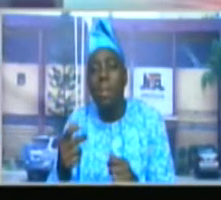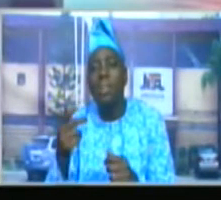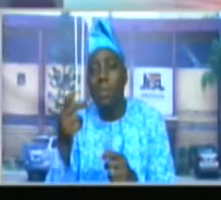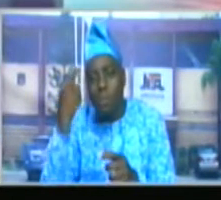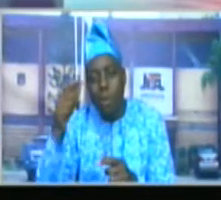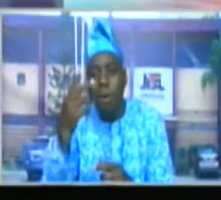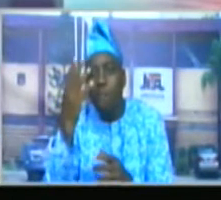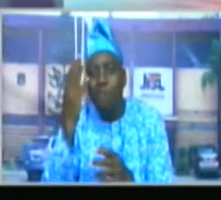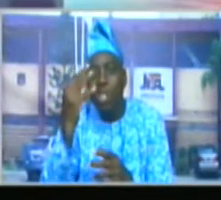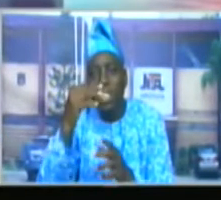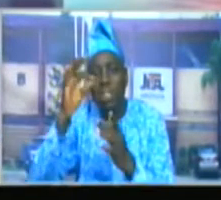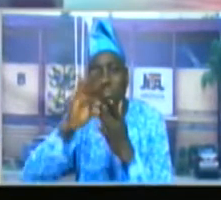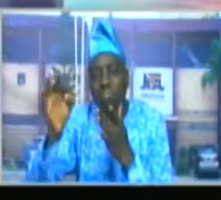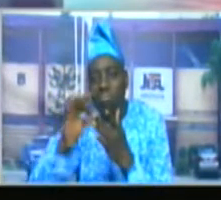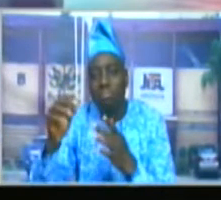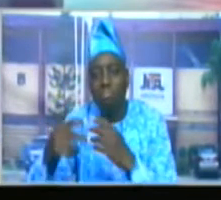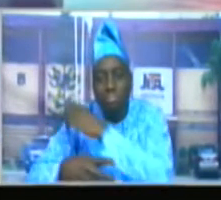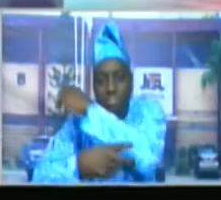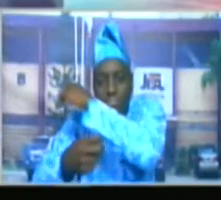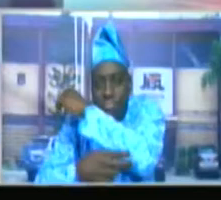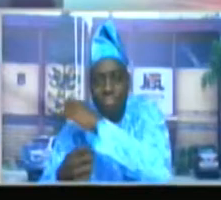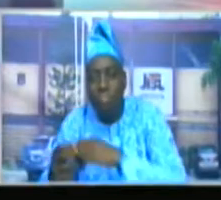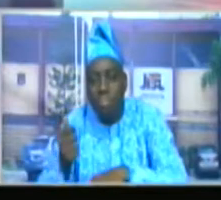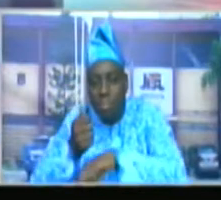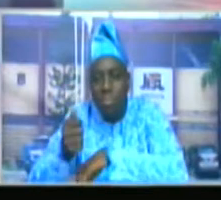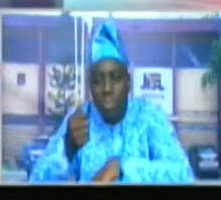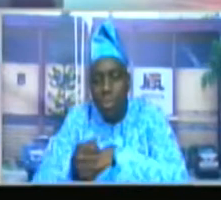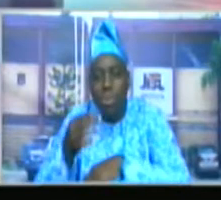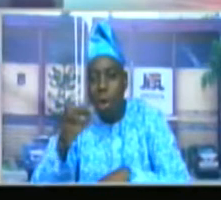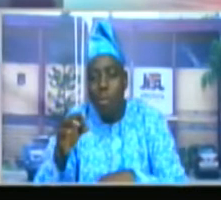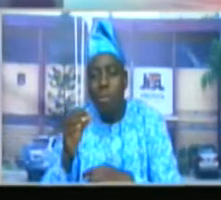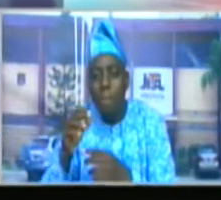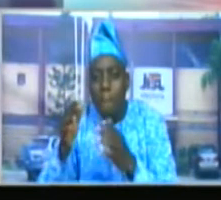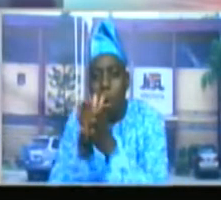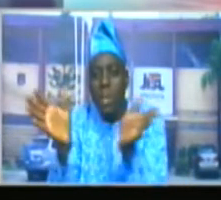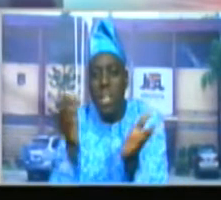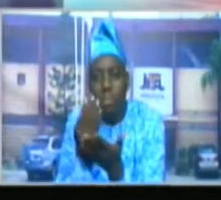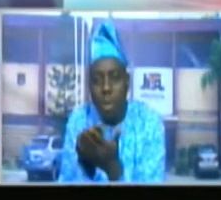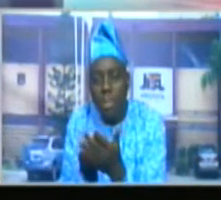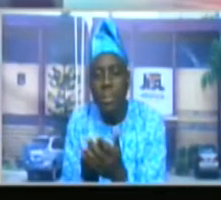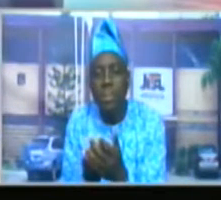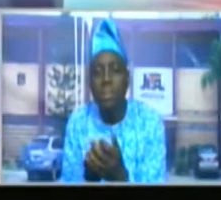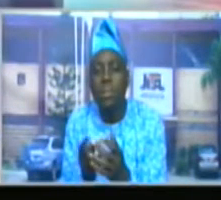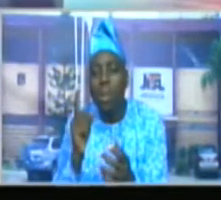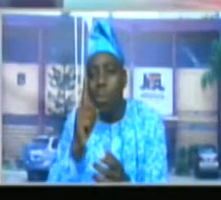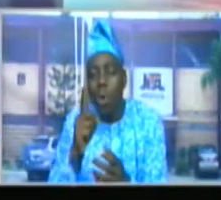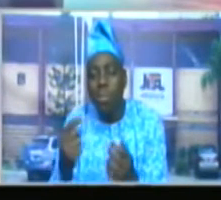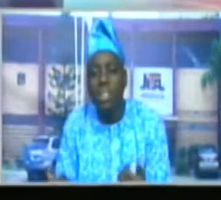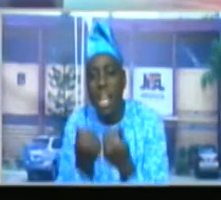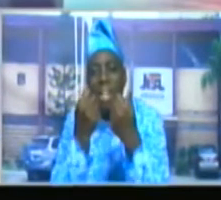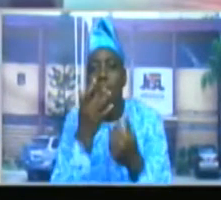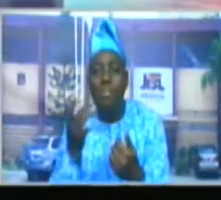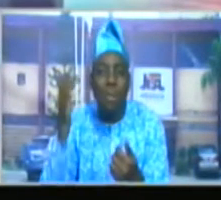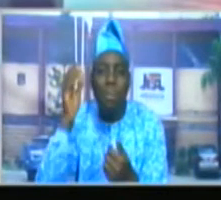charge bordering on stealing and abuse of public trust. One of the accounts alleged that the former AGF